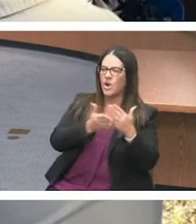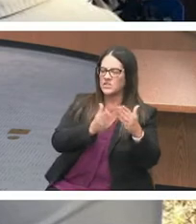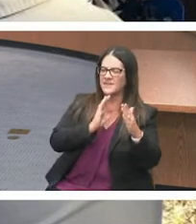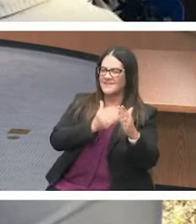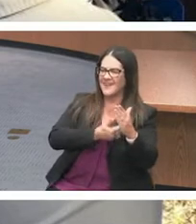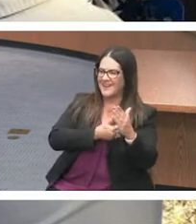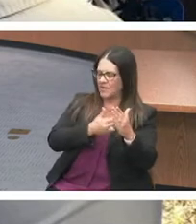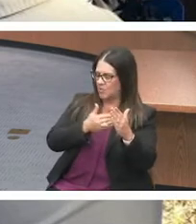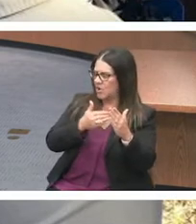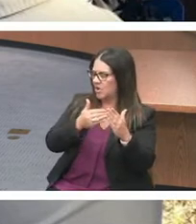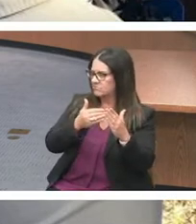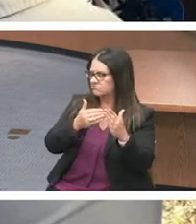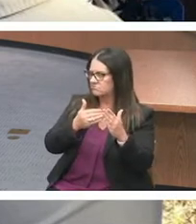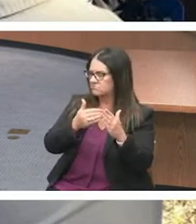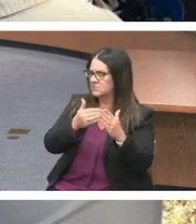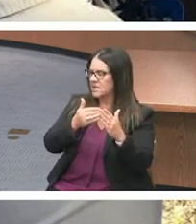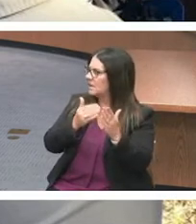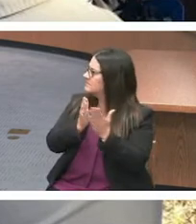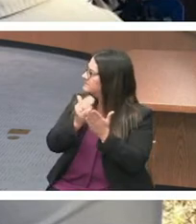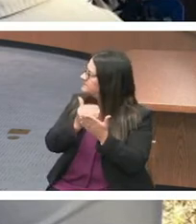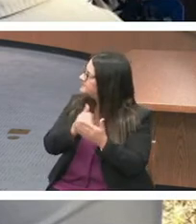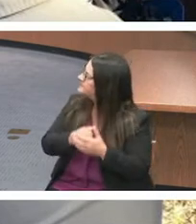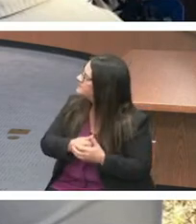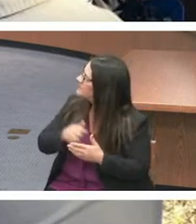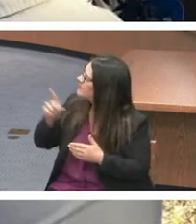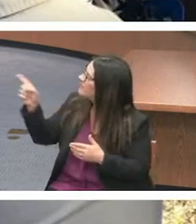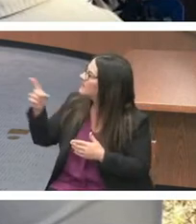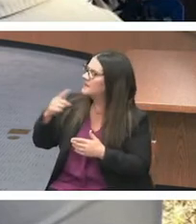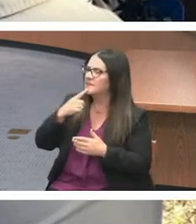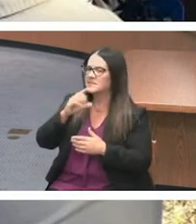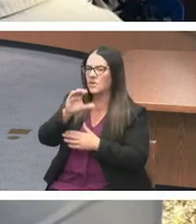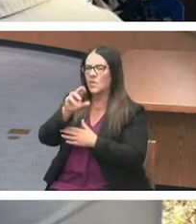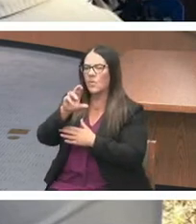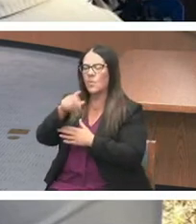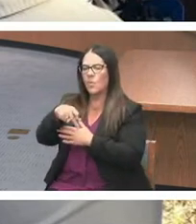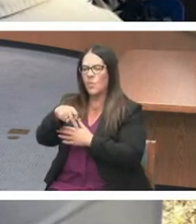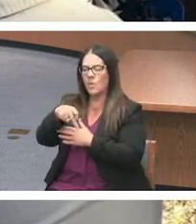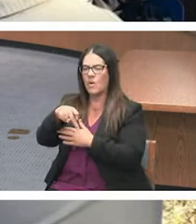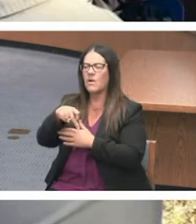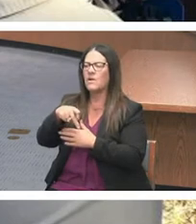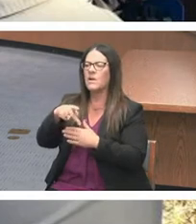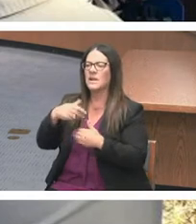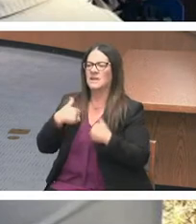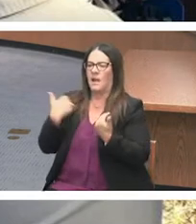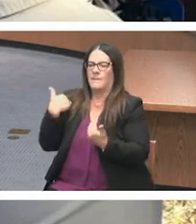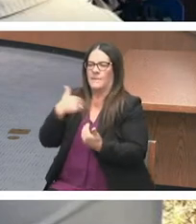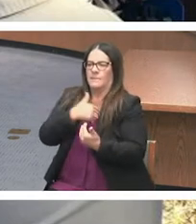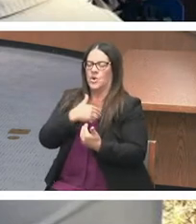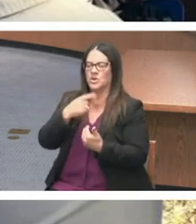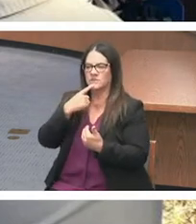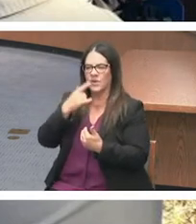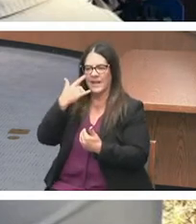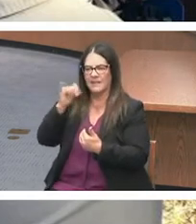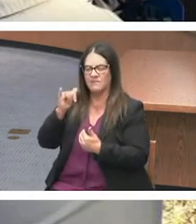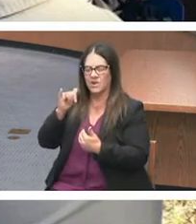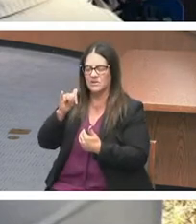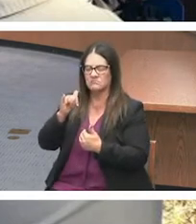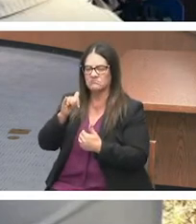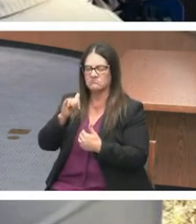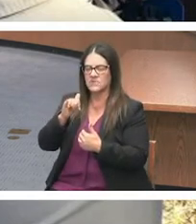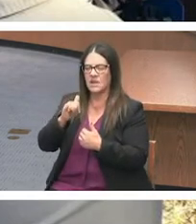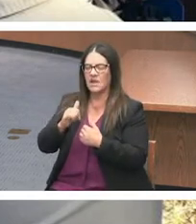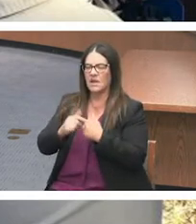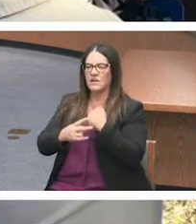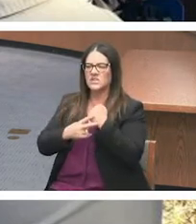FIRE employee educating young Corps members in our California Conservation Corps. If any of you know a young person, I